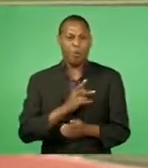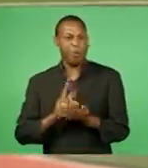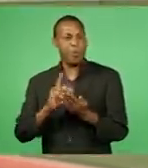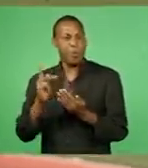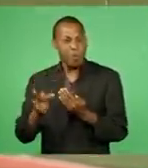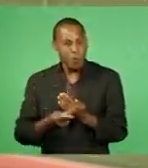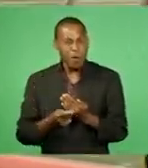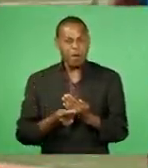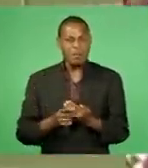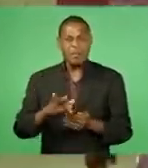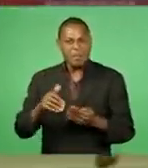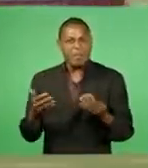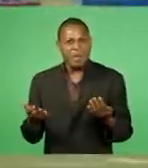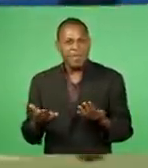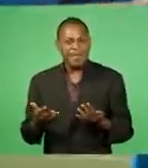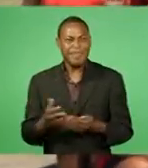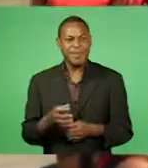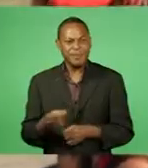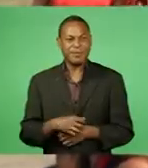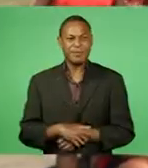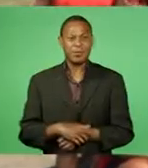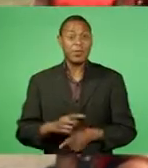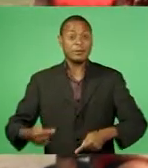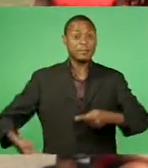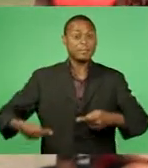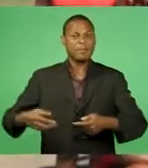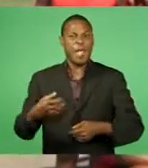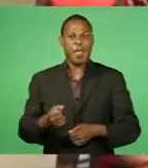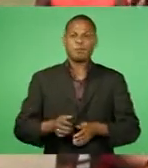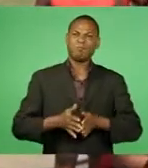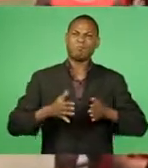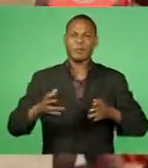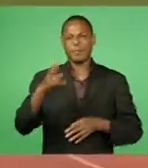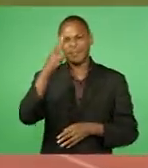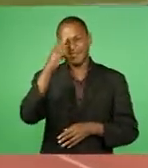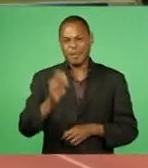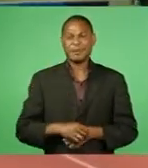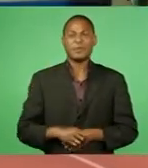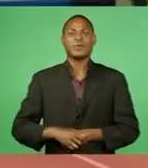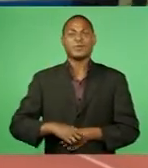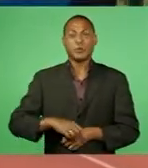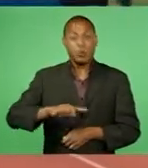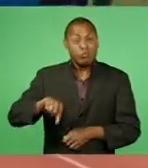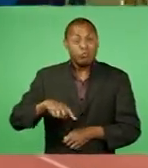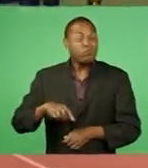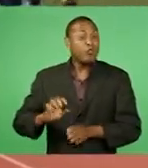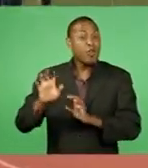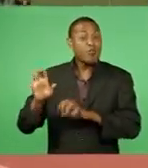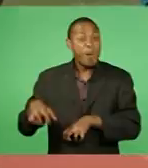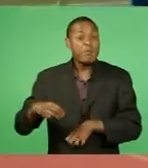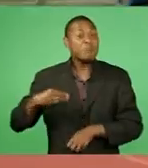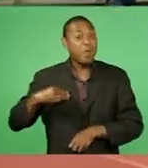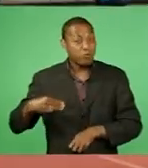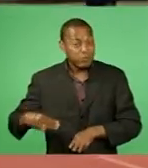is everywhere. And Lomeri will compete against big names in secondary schools athletics, including Suva Grammar School, Maris Brothers